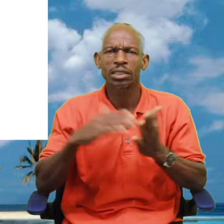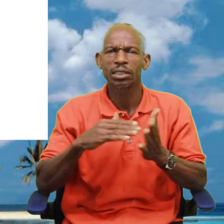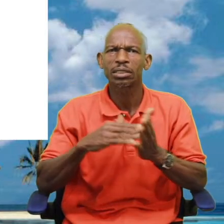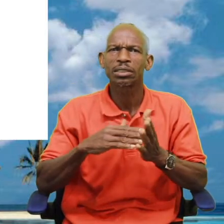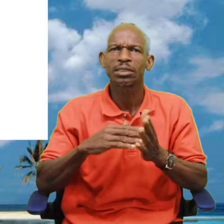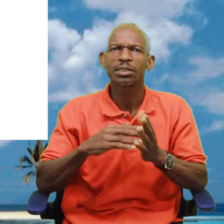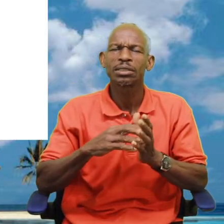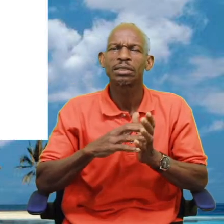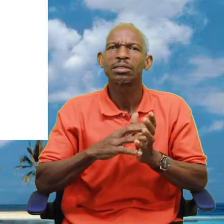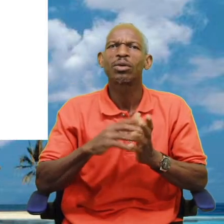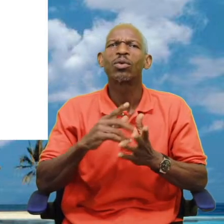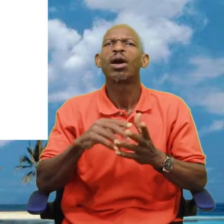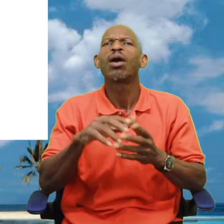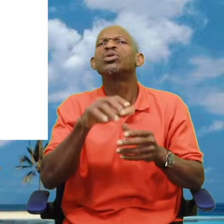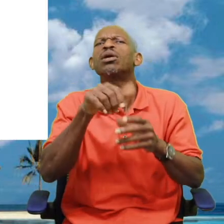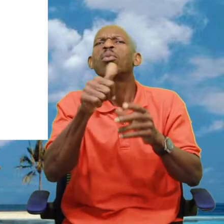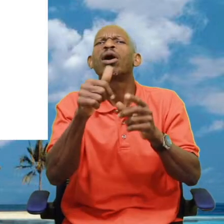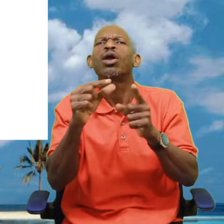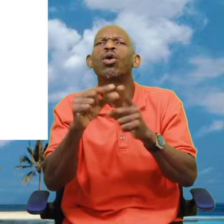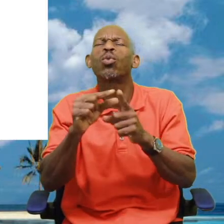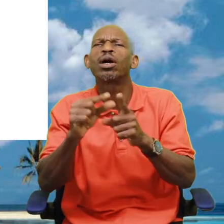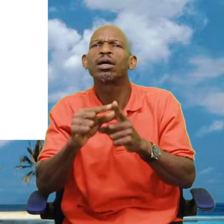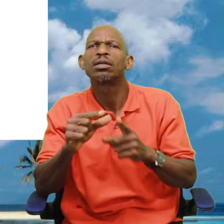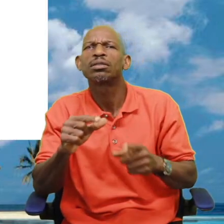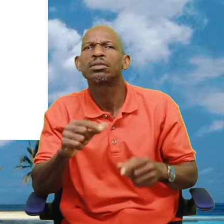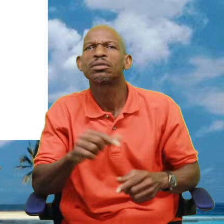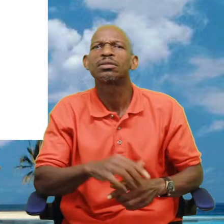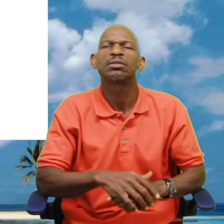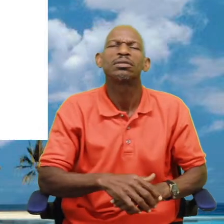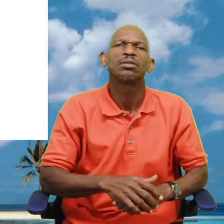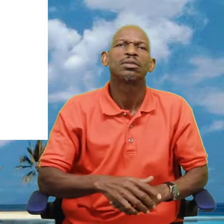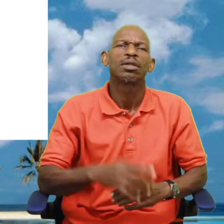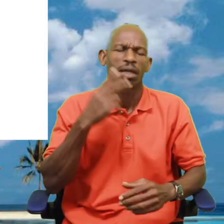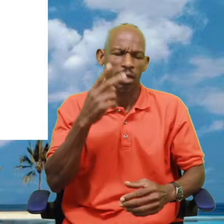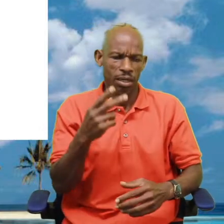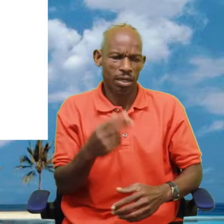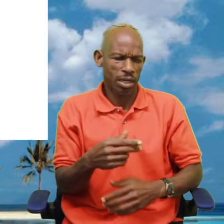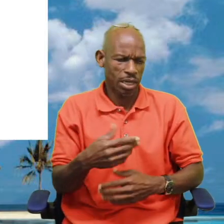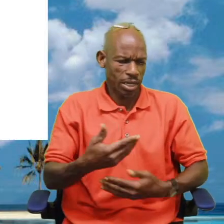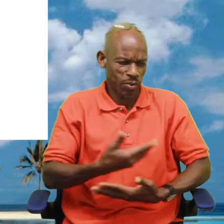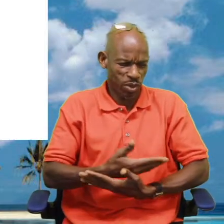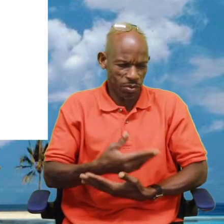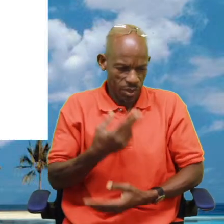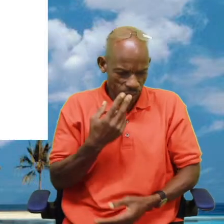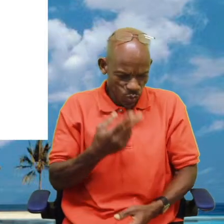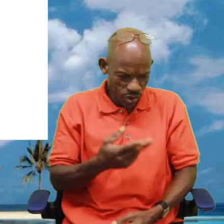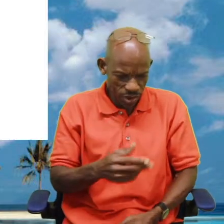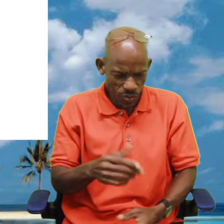what other words could we use? And we also, when we look at babies, we just say that word also.